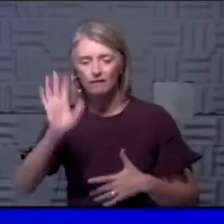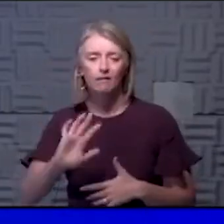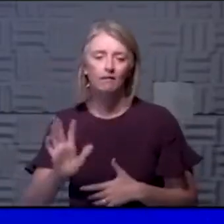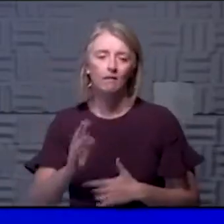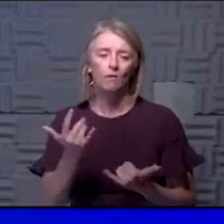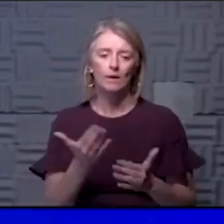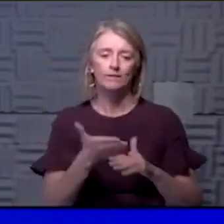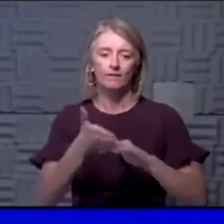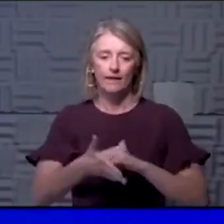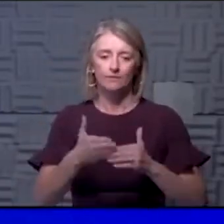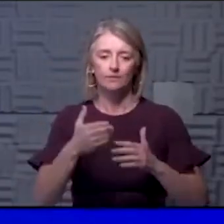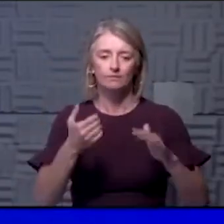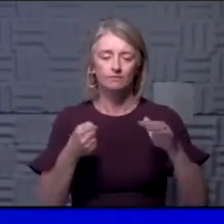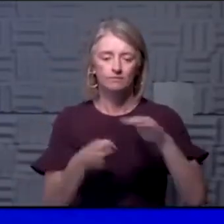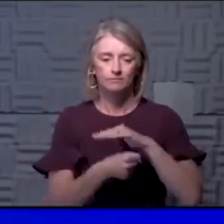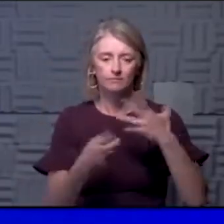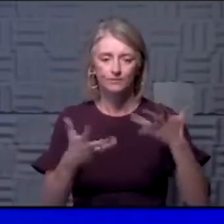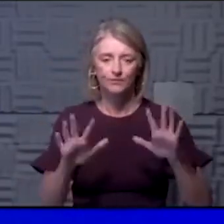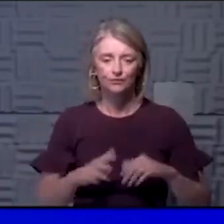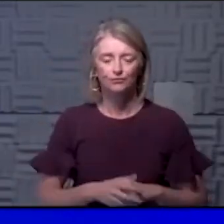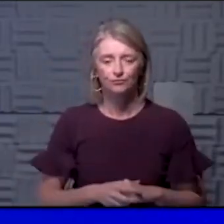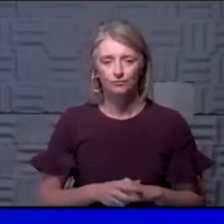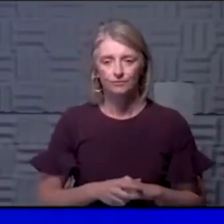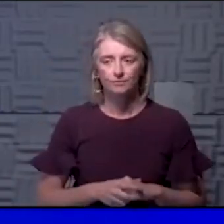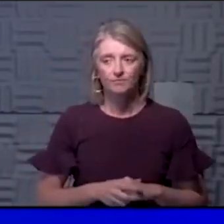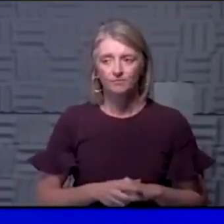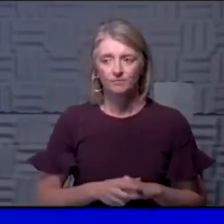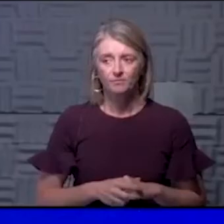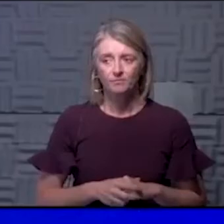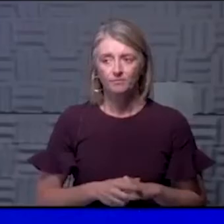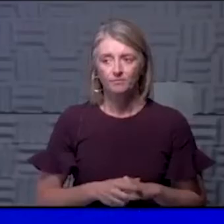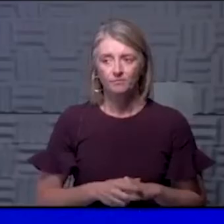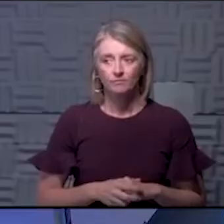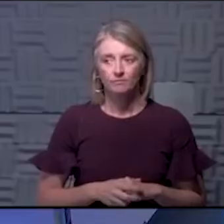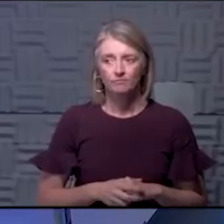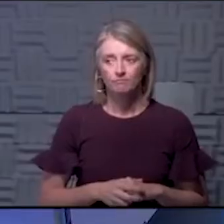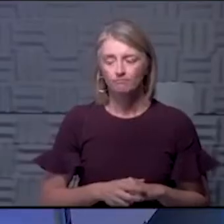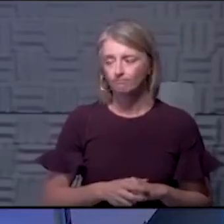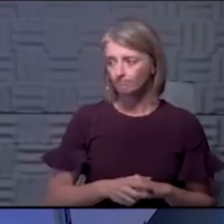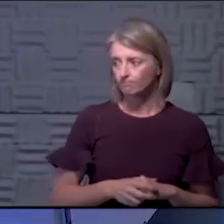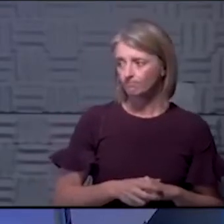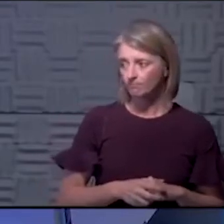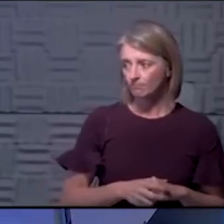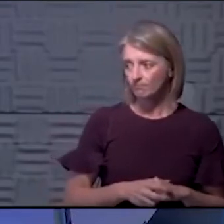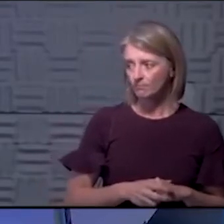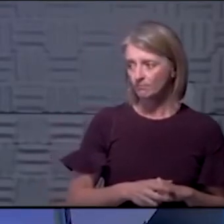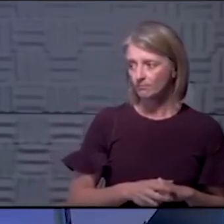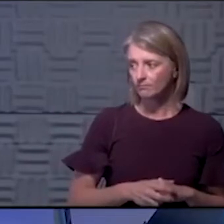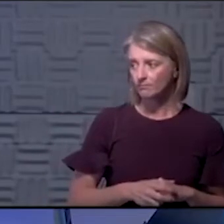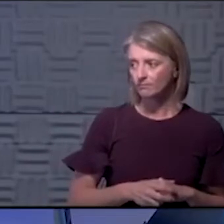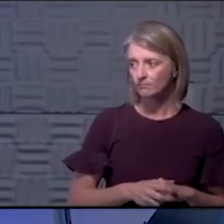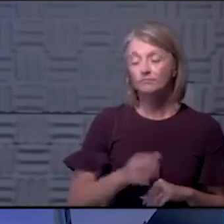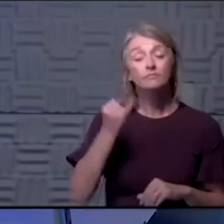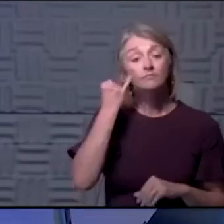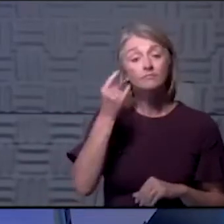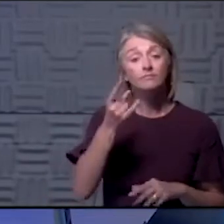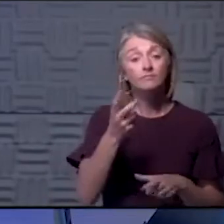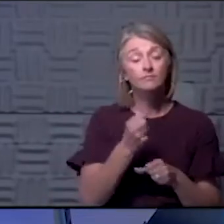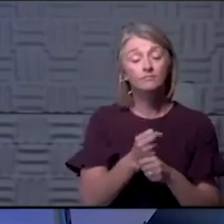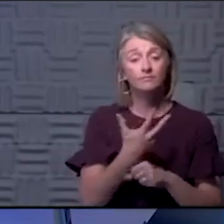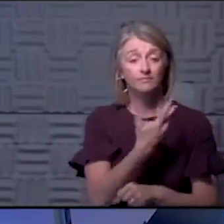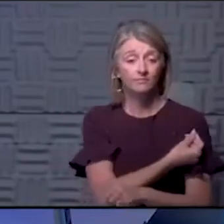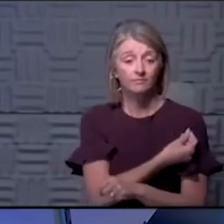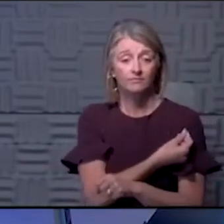been diagnosed with COVID-19. But otherwise, just the illness itself, you can still get the vaccination. And the other thing we're saying is that if you're getting the vaccination, you